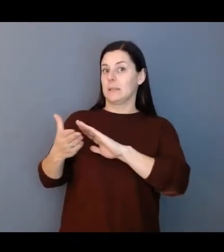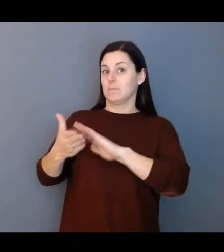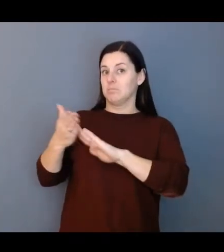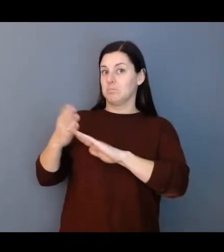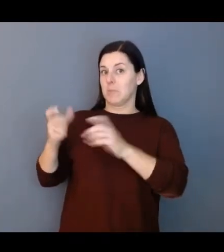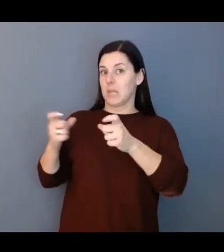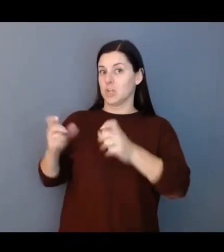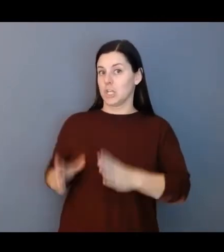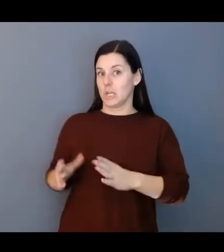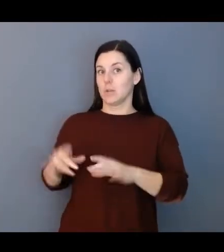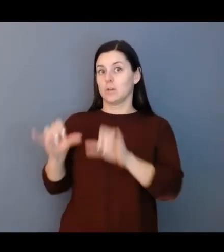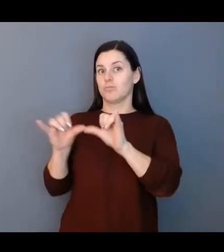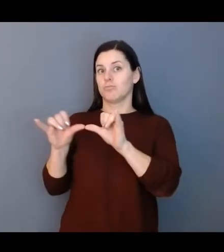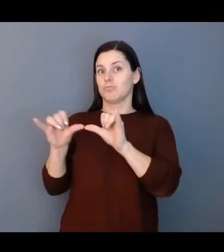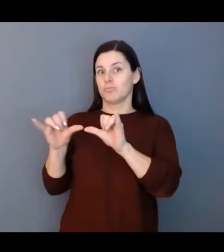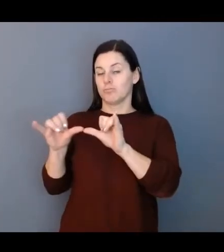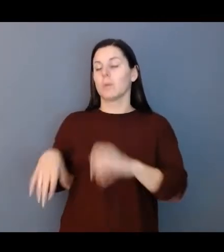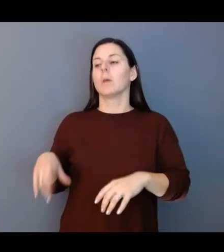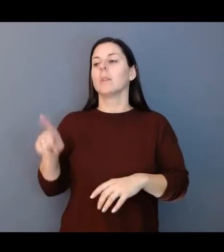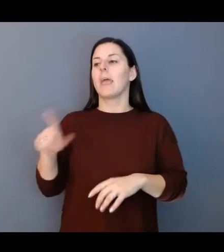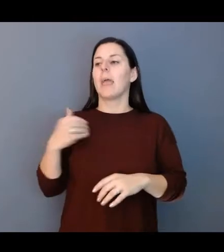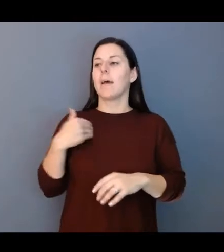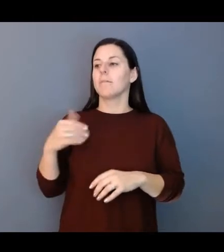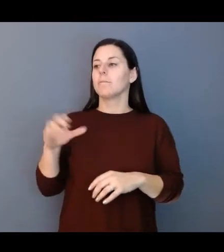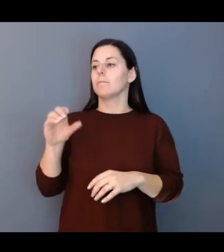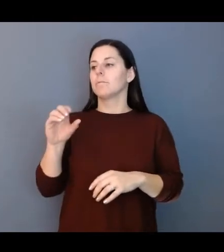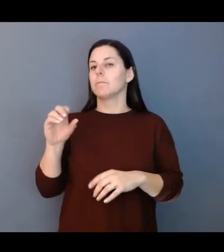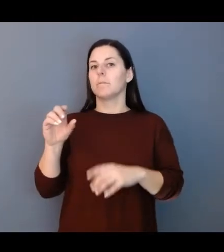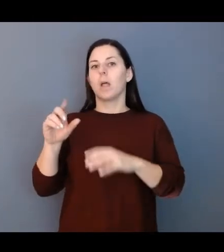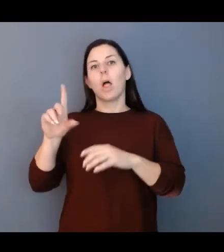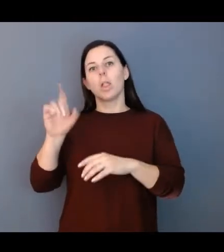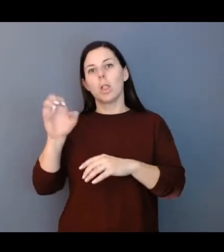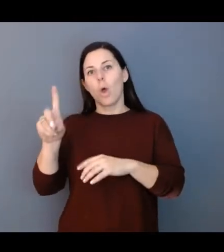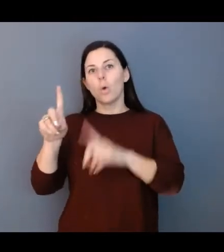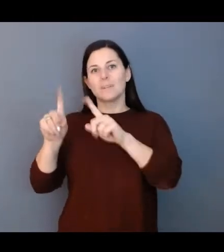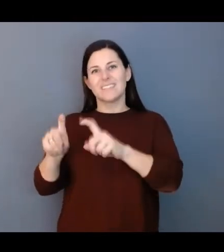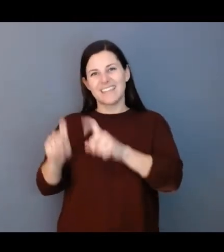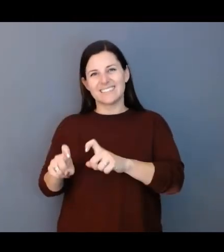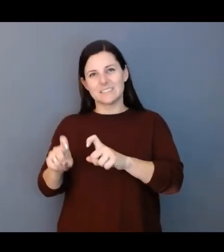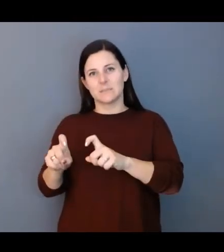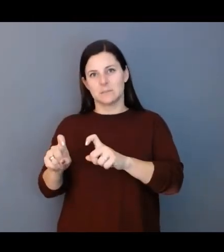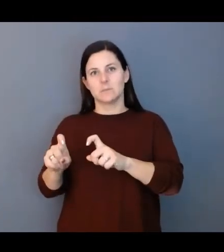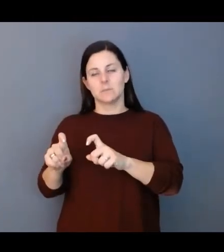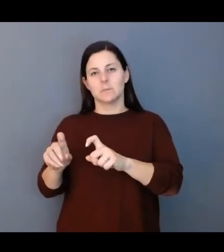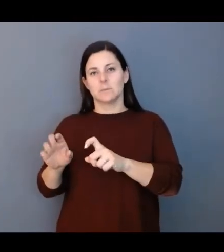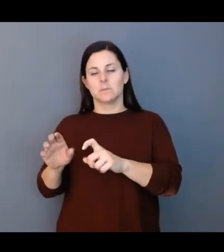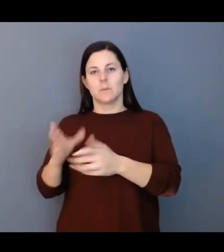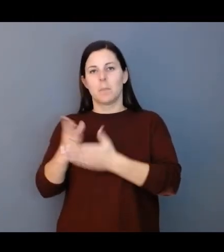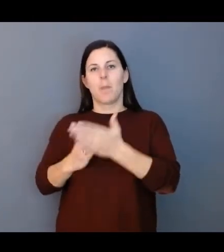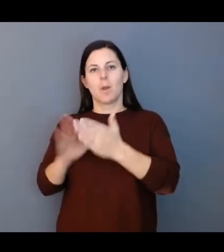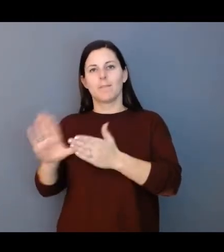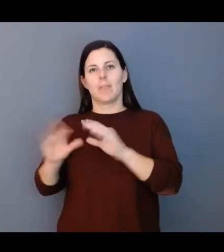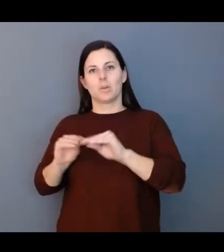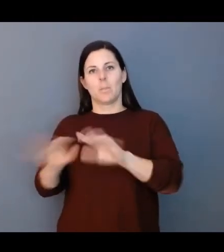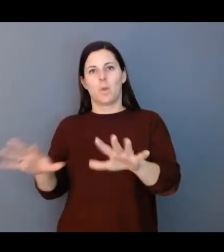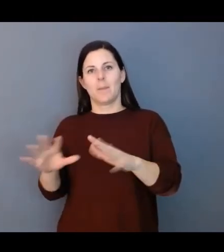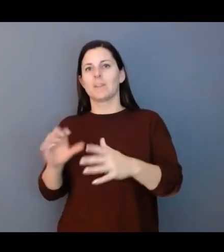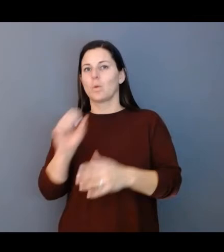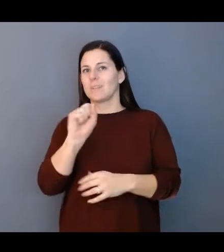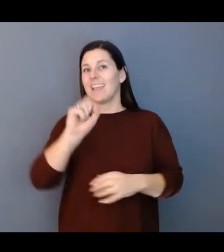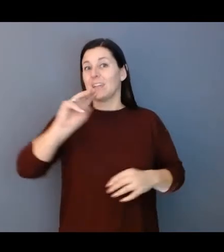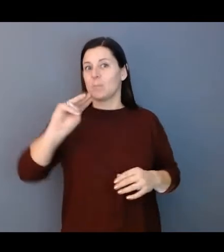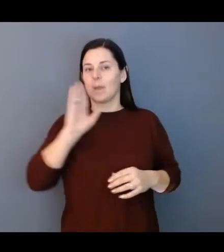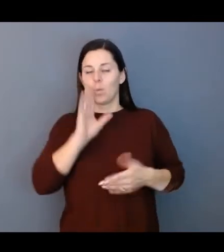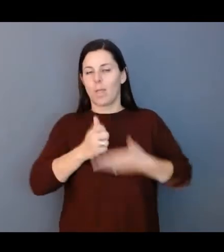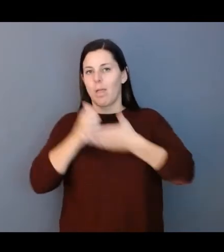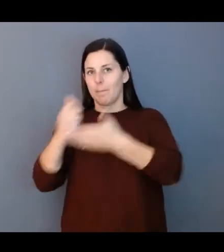engineer, they regularly perform load tests and performance tests as part of their deployment, and this is also something SageMaker